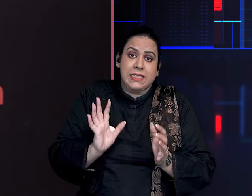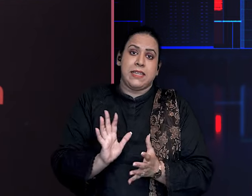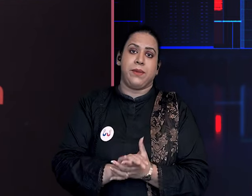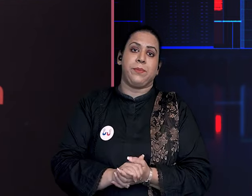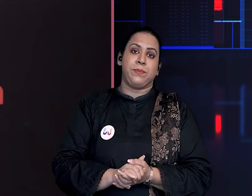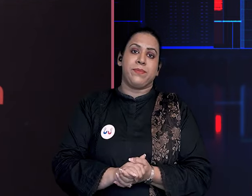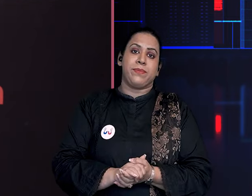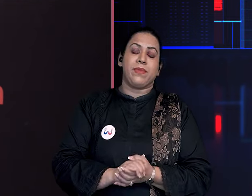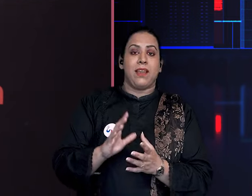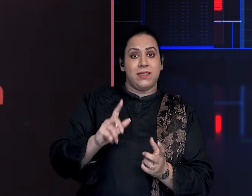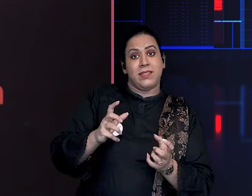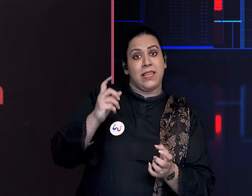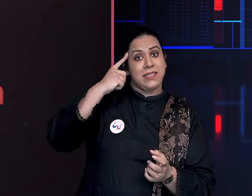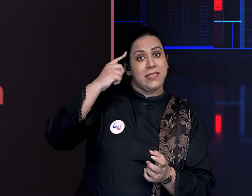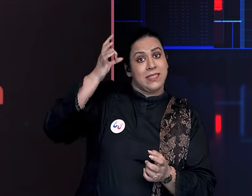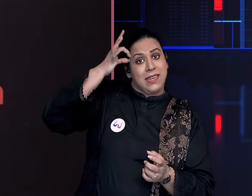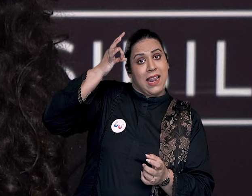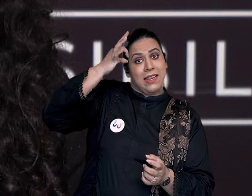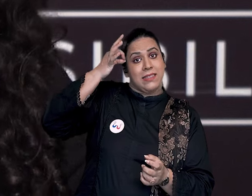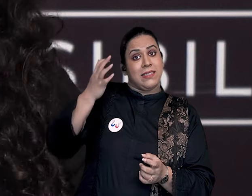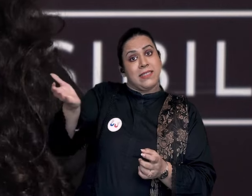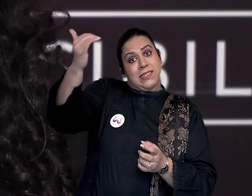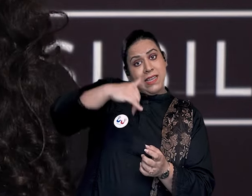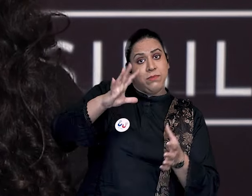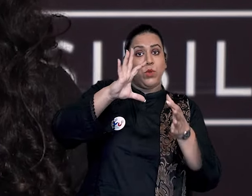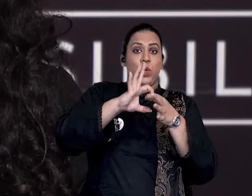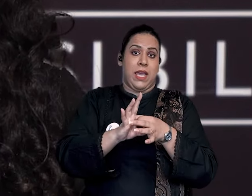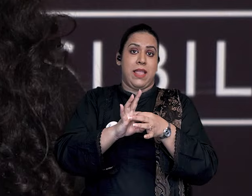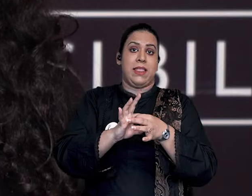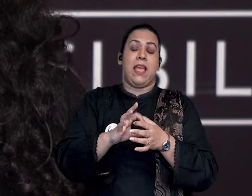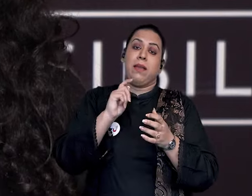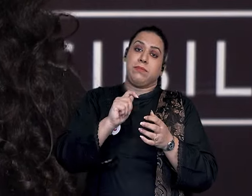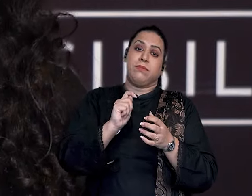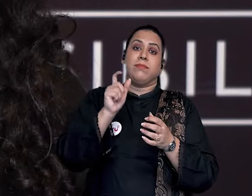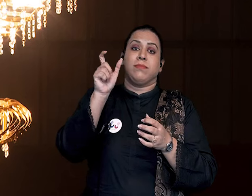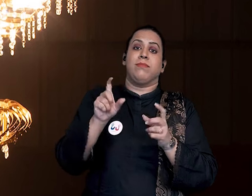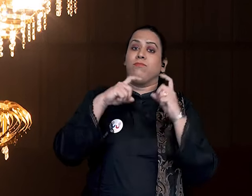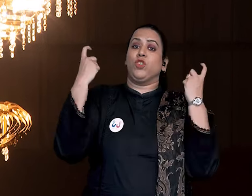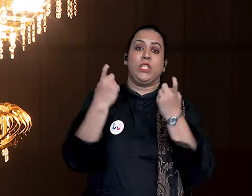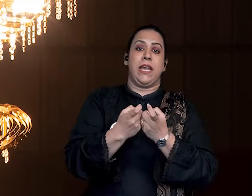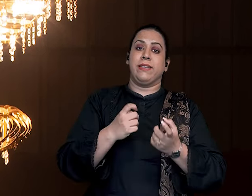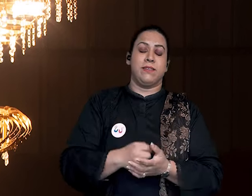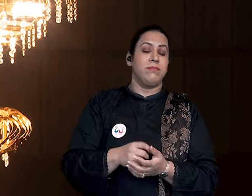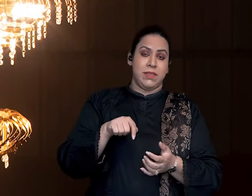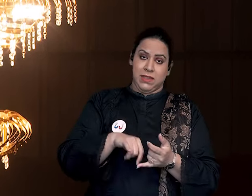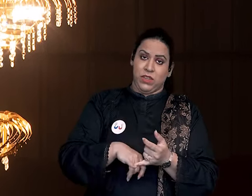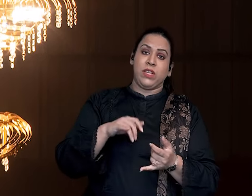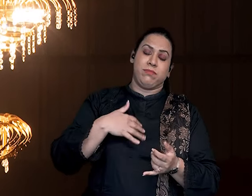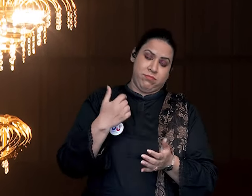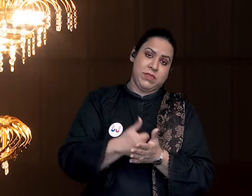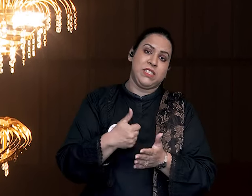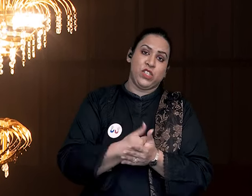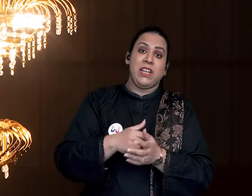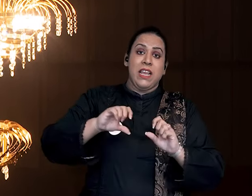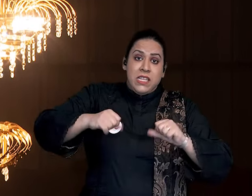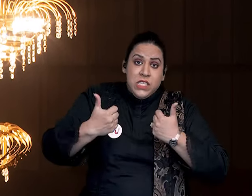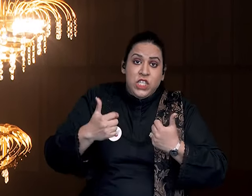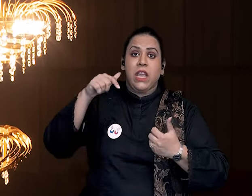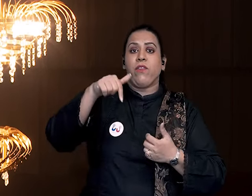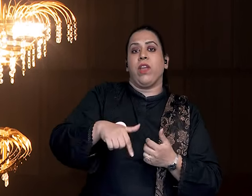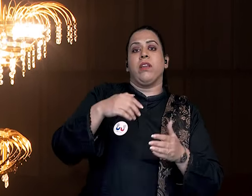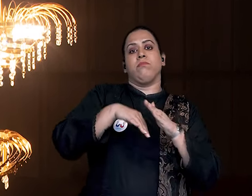general, and the whole infrastructure of the factory. It was a challenging project to conceive. It